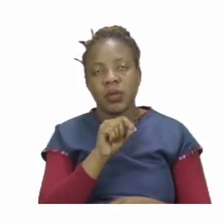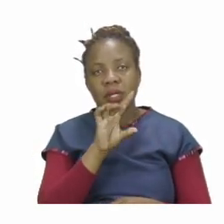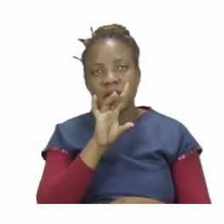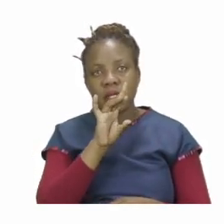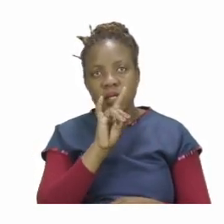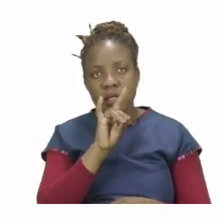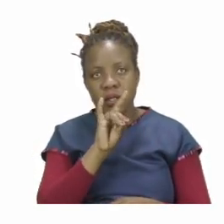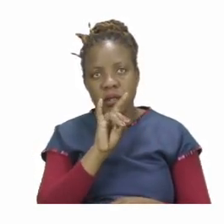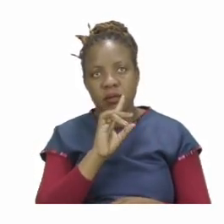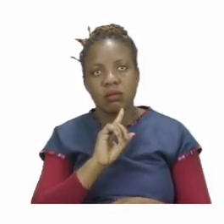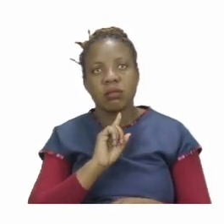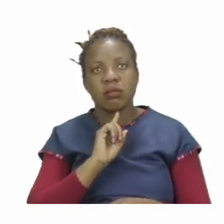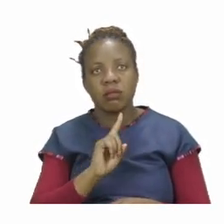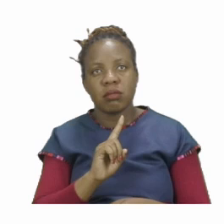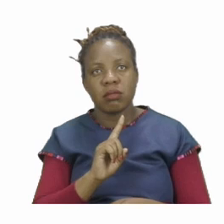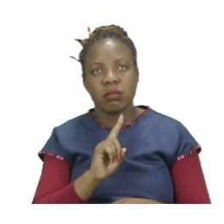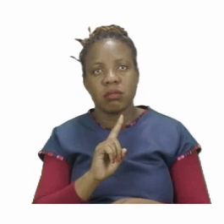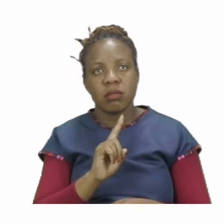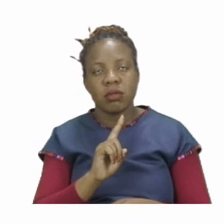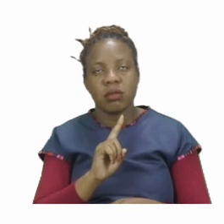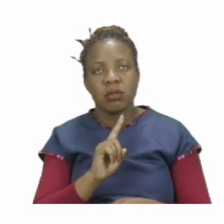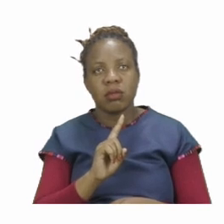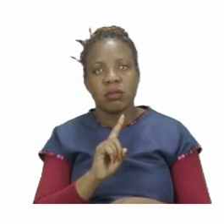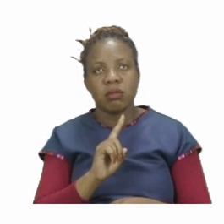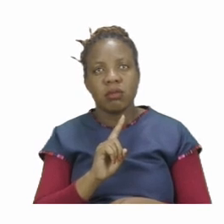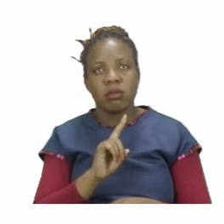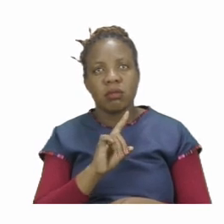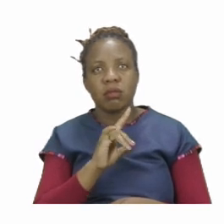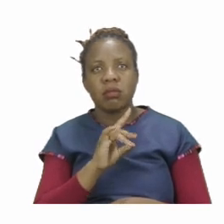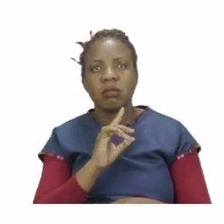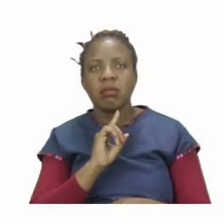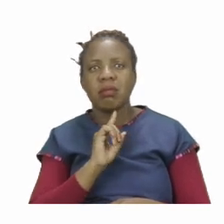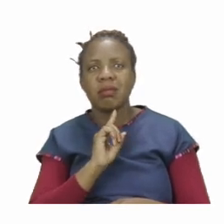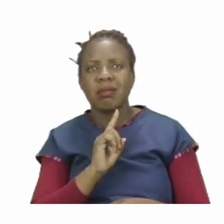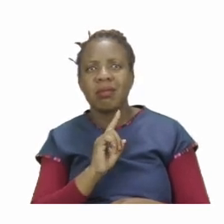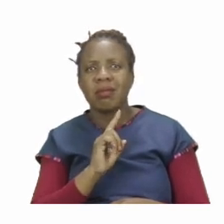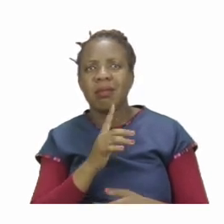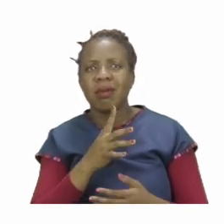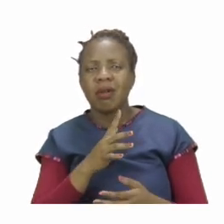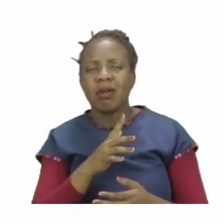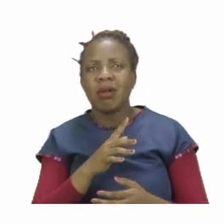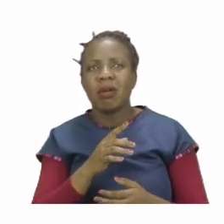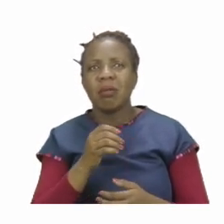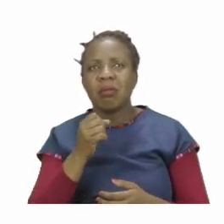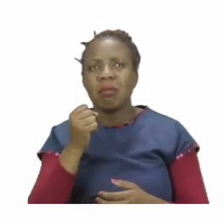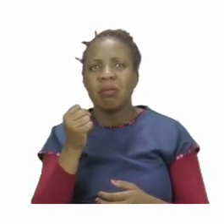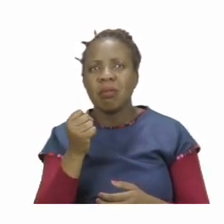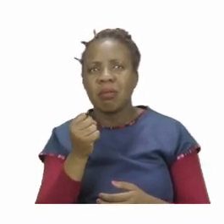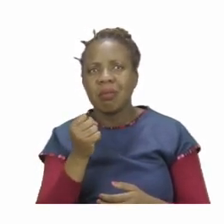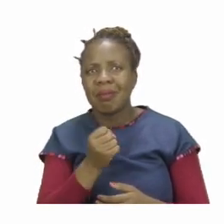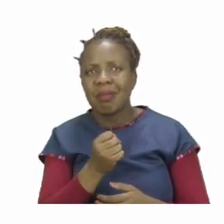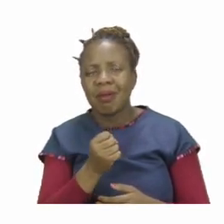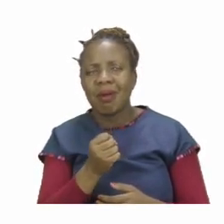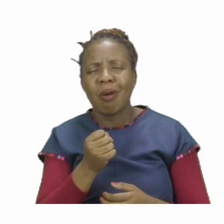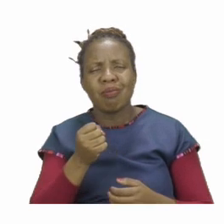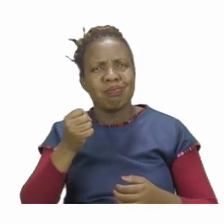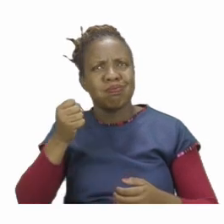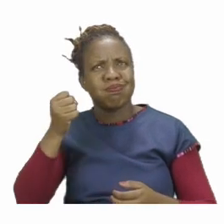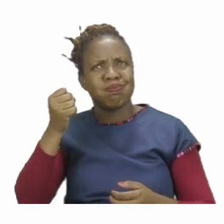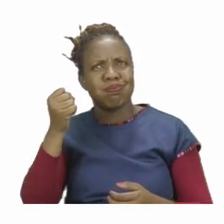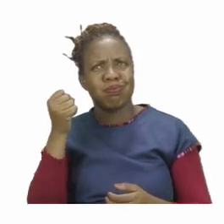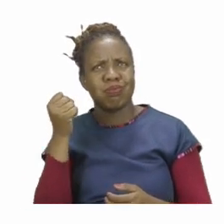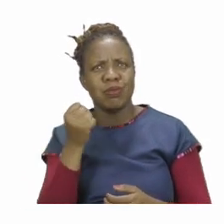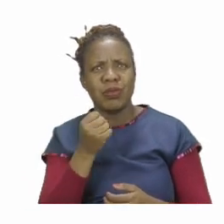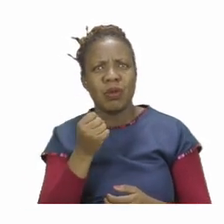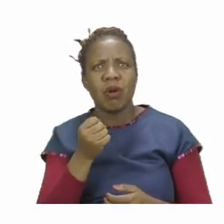is the dog big? The dog is bigger?